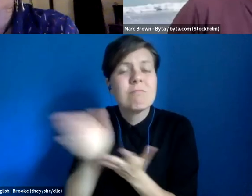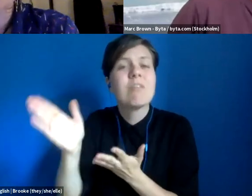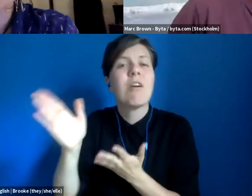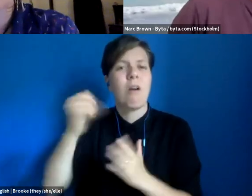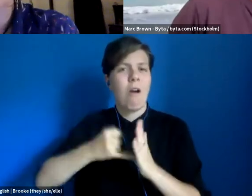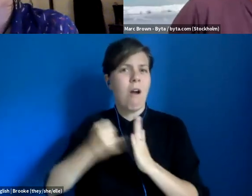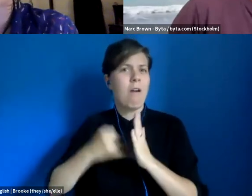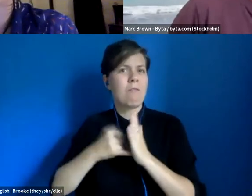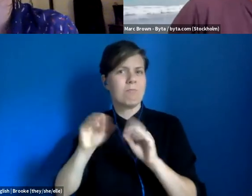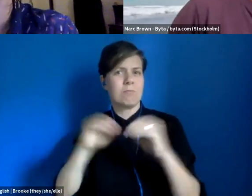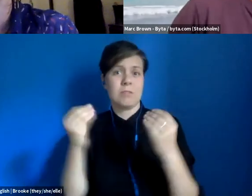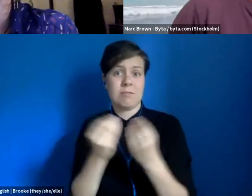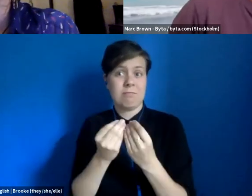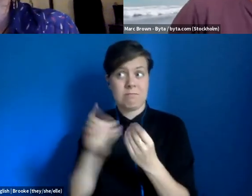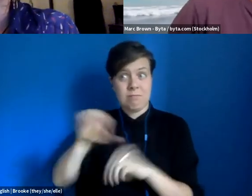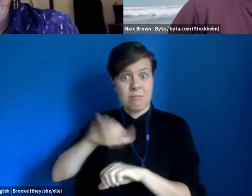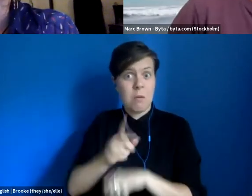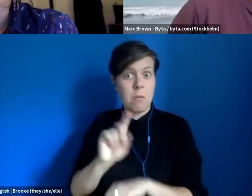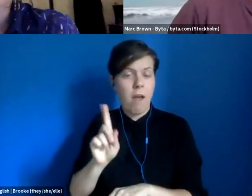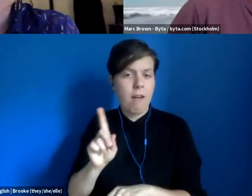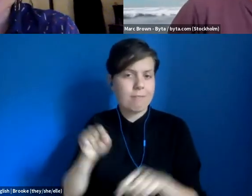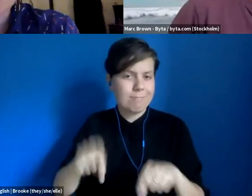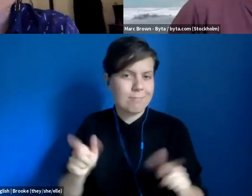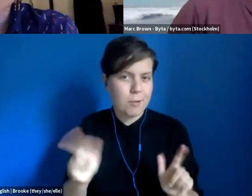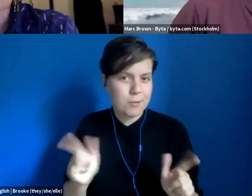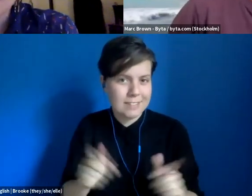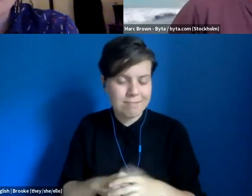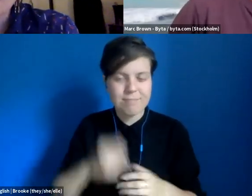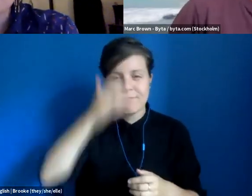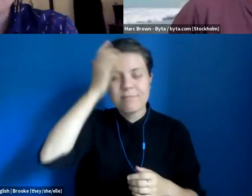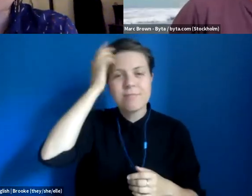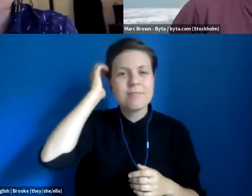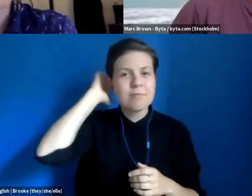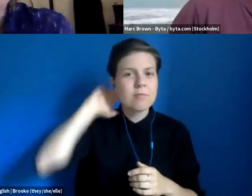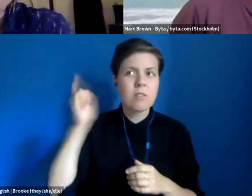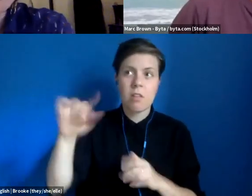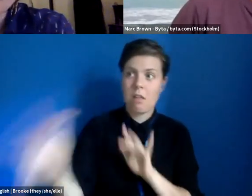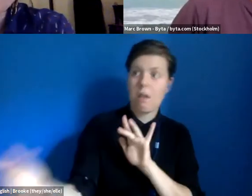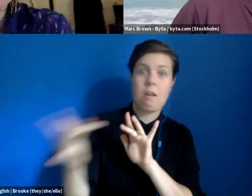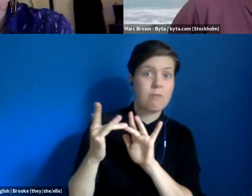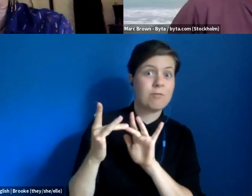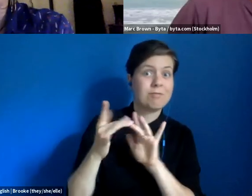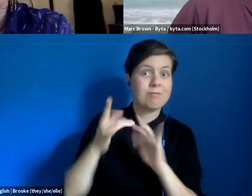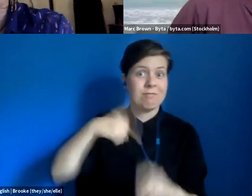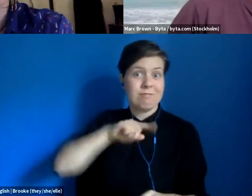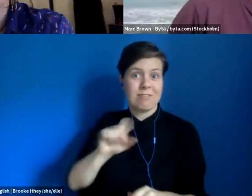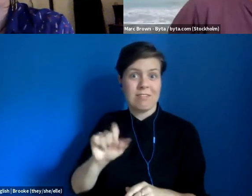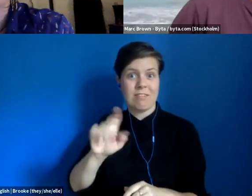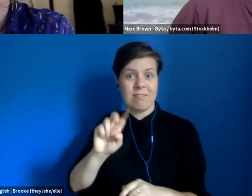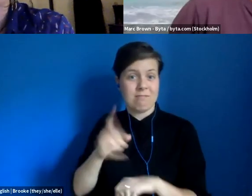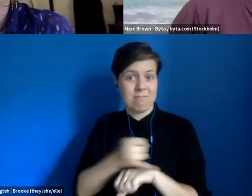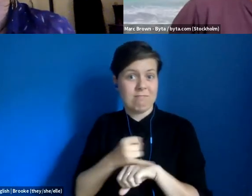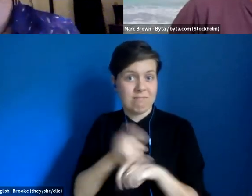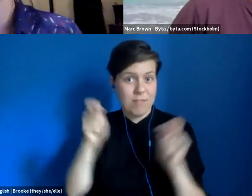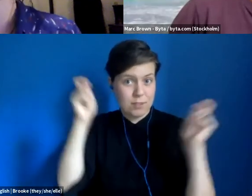They do really incredible work. And they reached out to us at Sled Island a few months ago to see if we